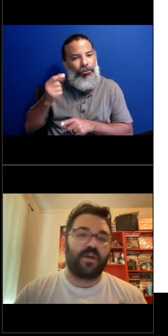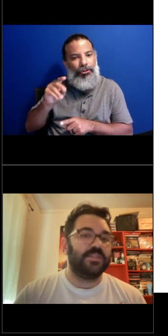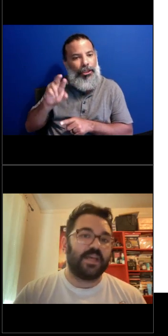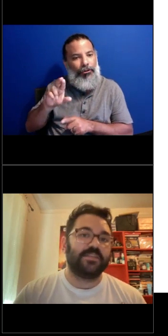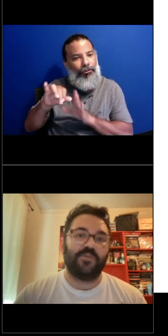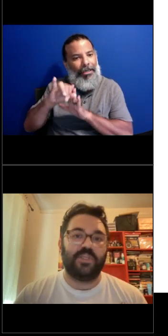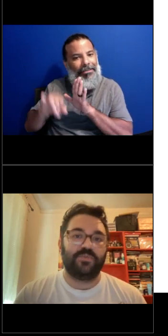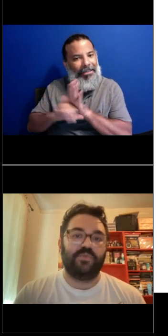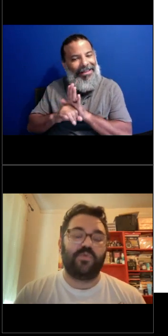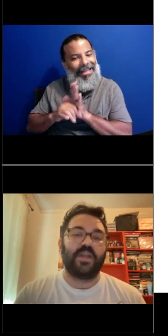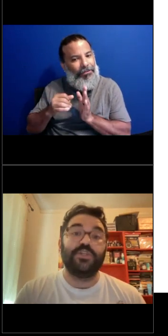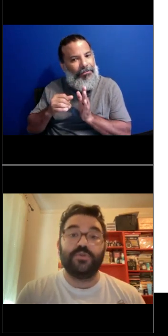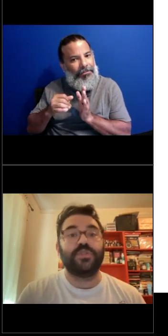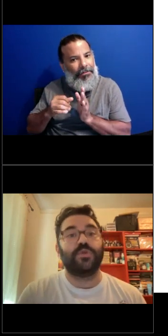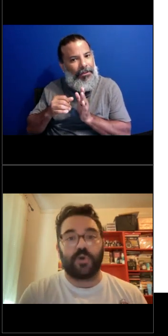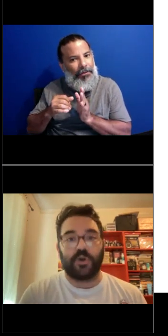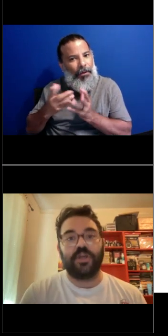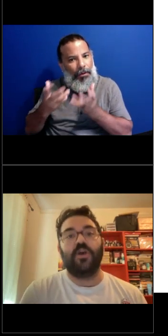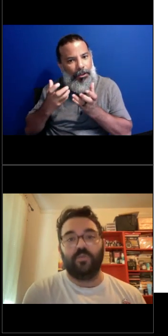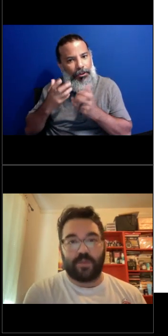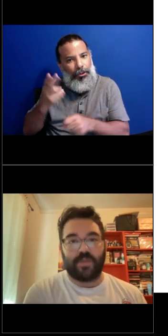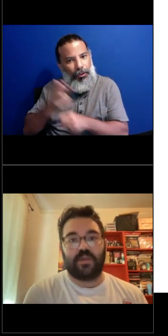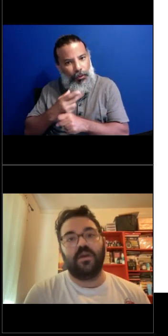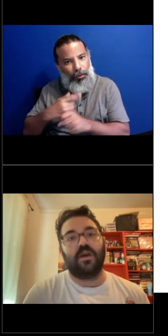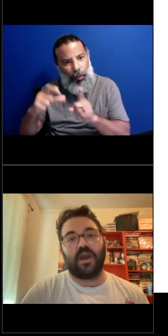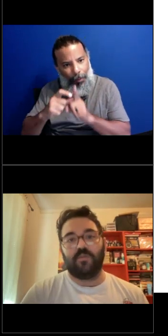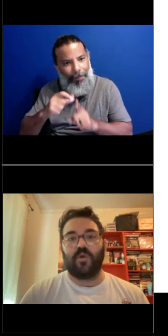probably the context in which we want to use the word